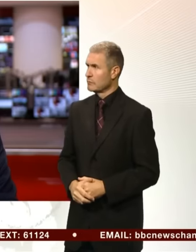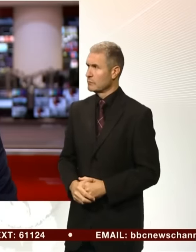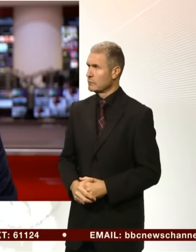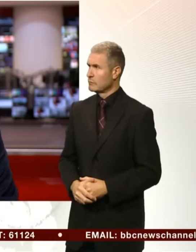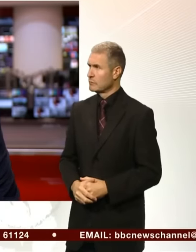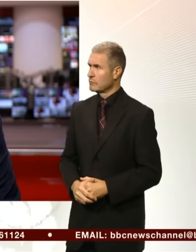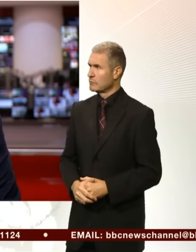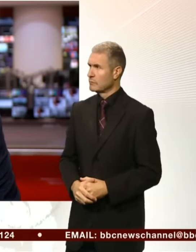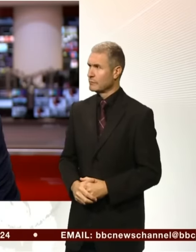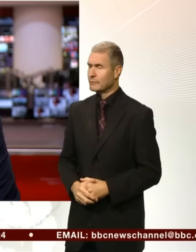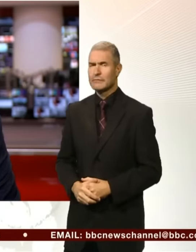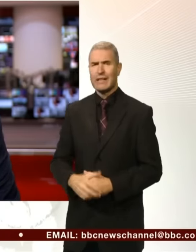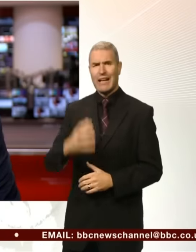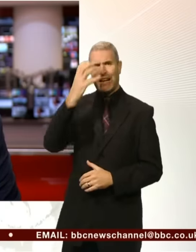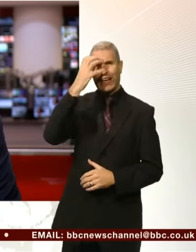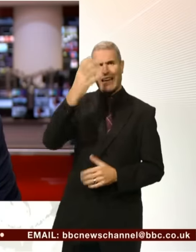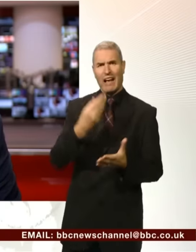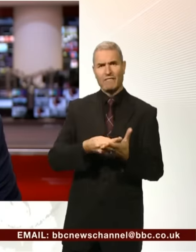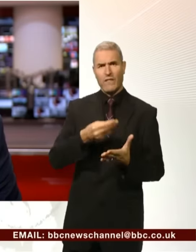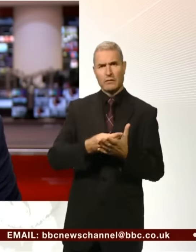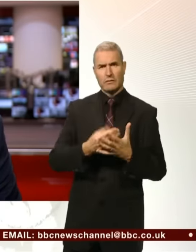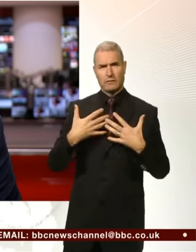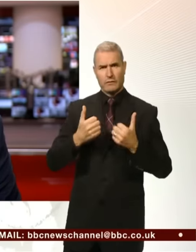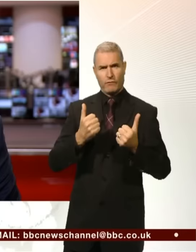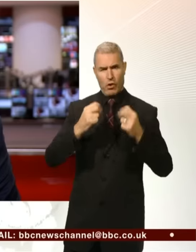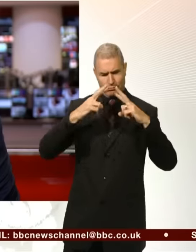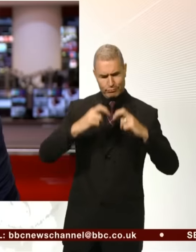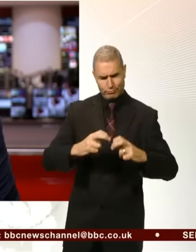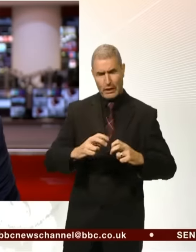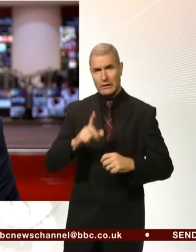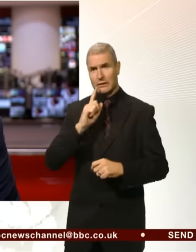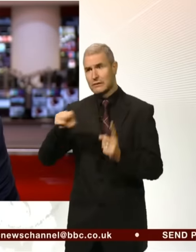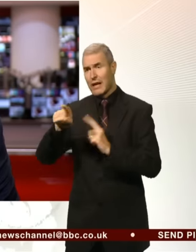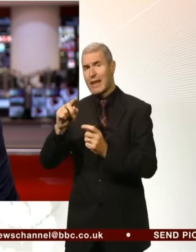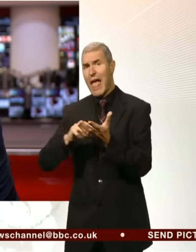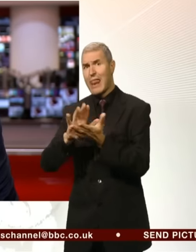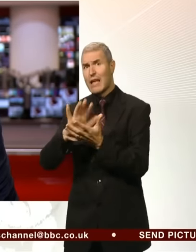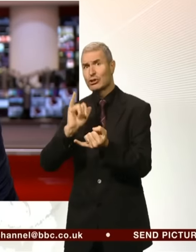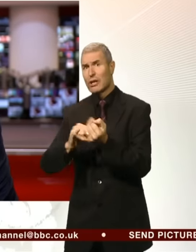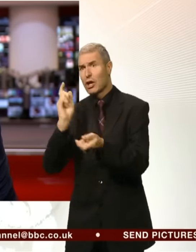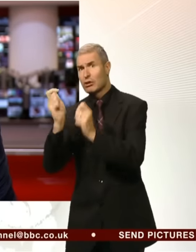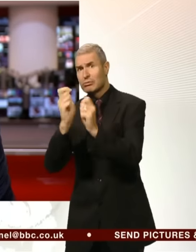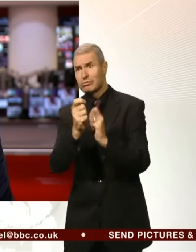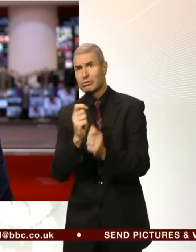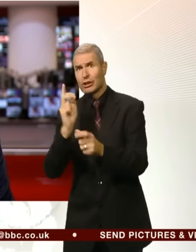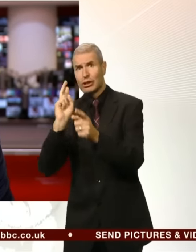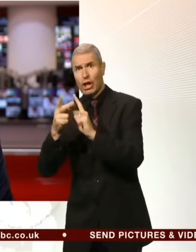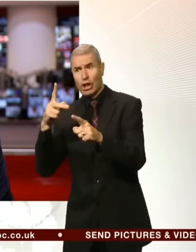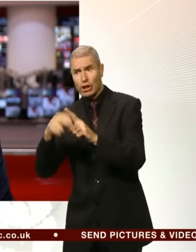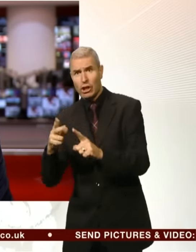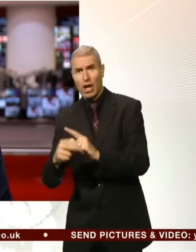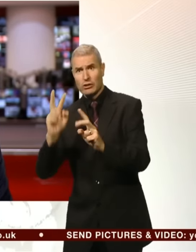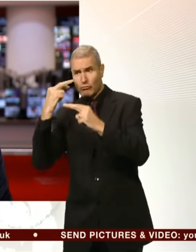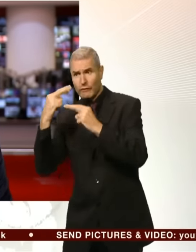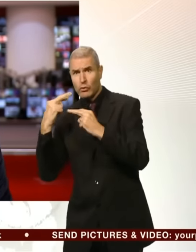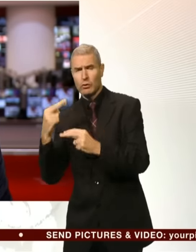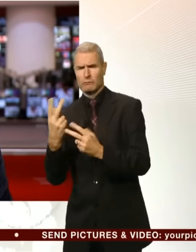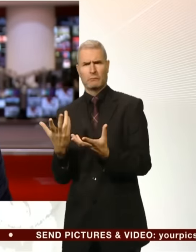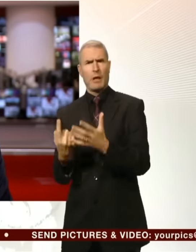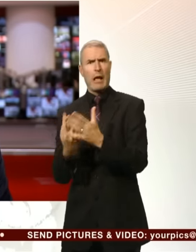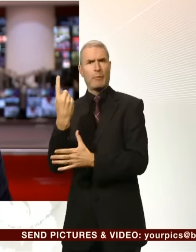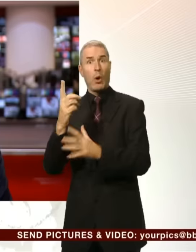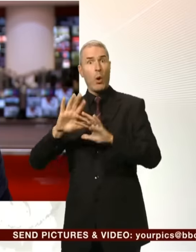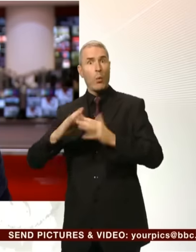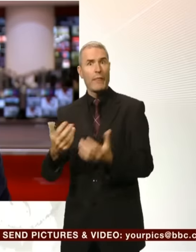The health think tank, the King's Fund, says major plans to cut and change hospital services in England have been drawn up without any meaningful involvement from